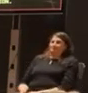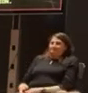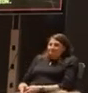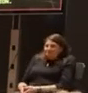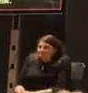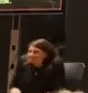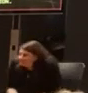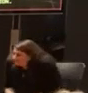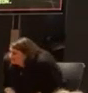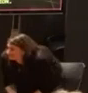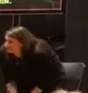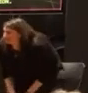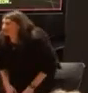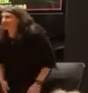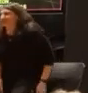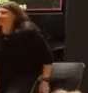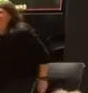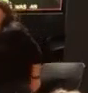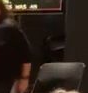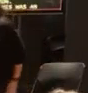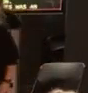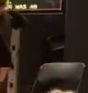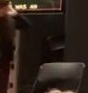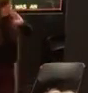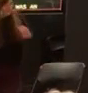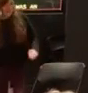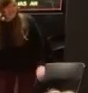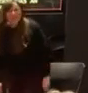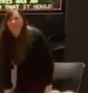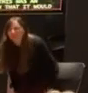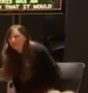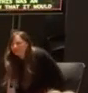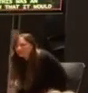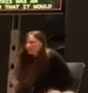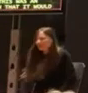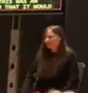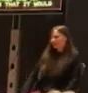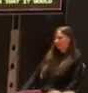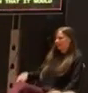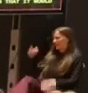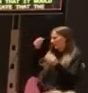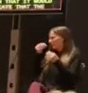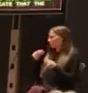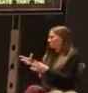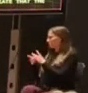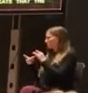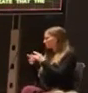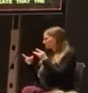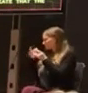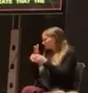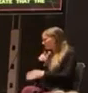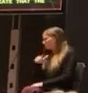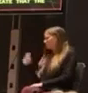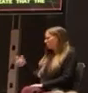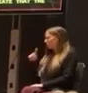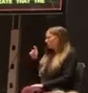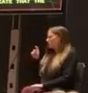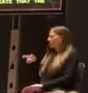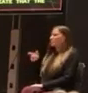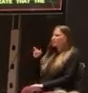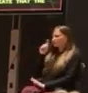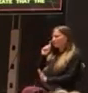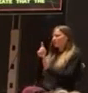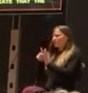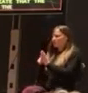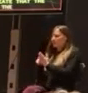observation of that it would be appropriate that the stories of the ladies in your